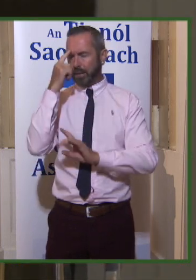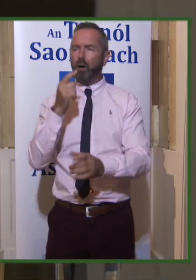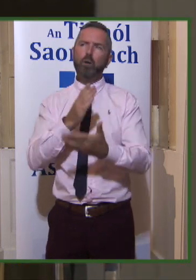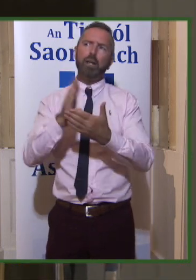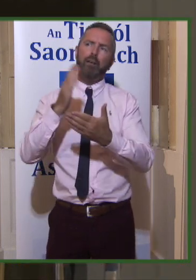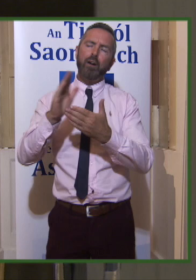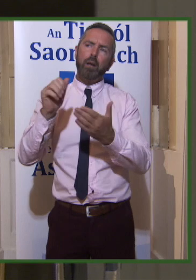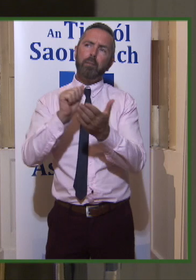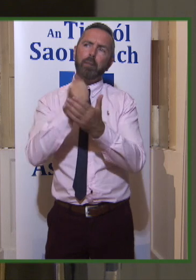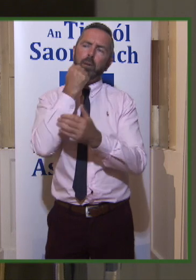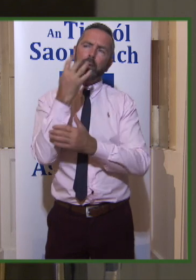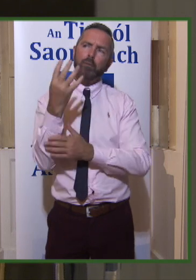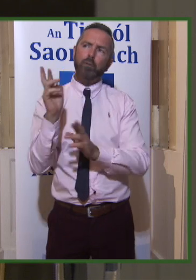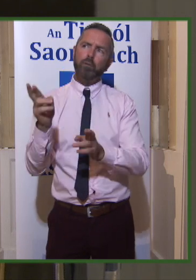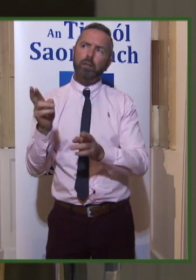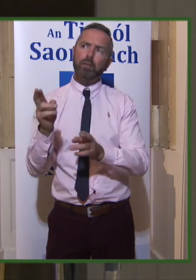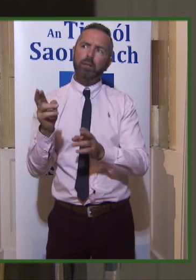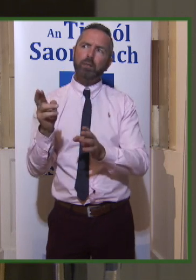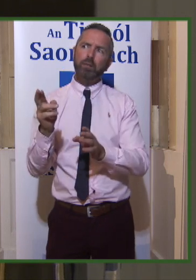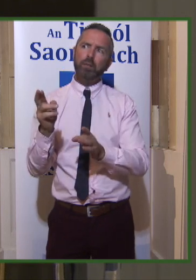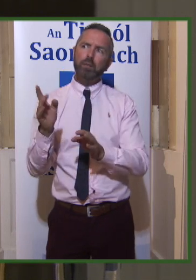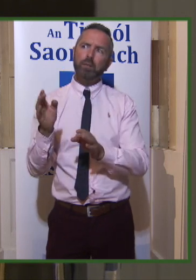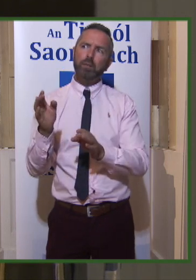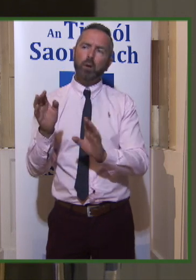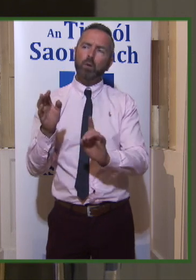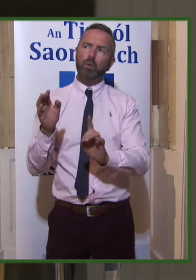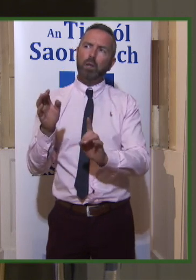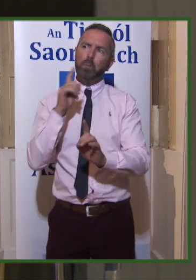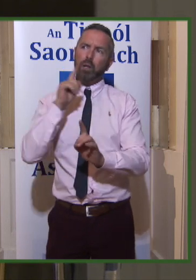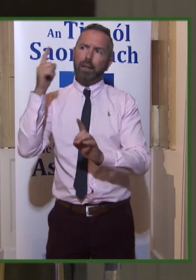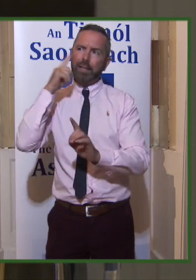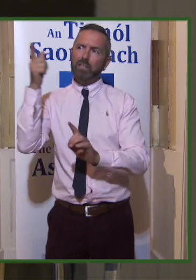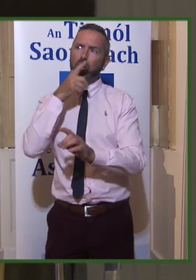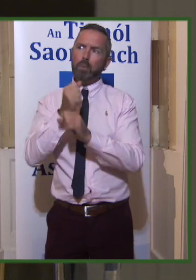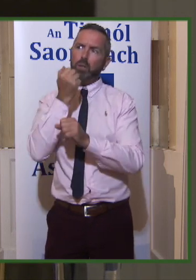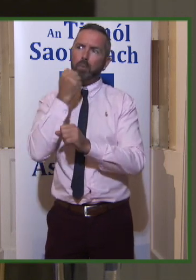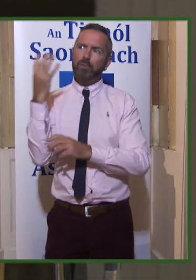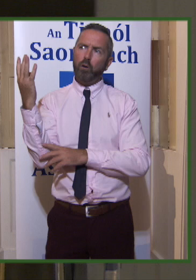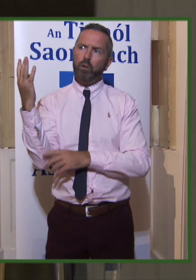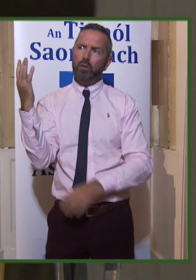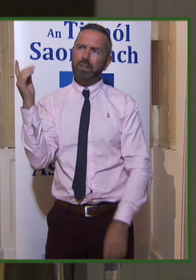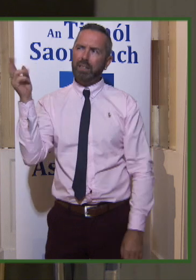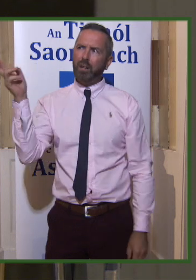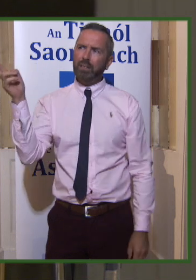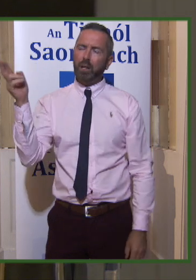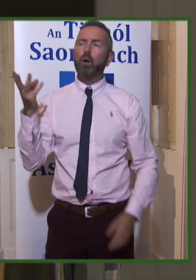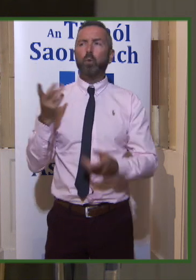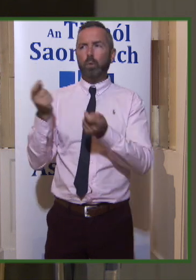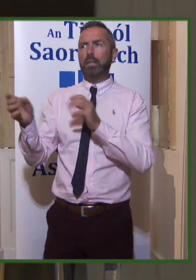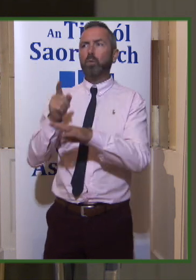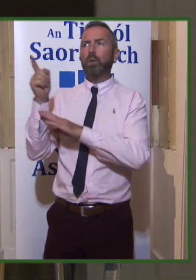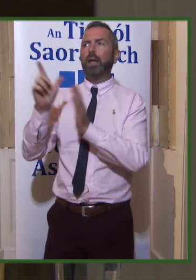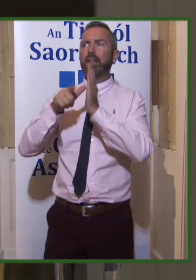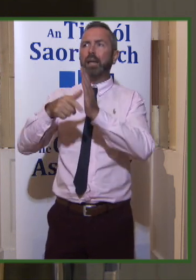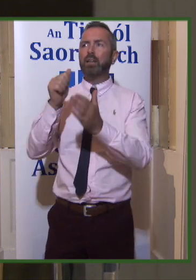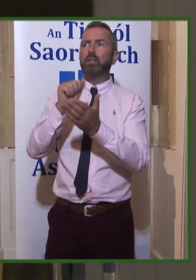ballot paper 4, was it? No, we're doing 1 to 3. No, I know we are, but you're looking. So we're going to deal with ballot